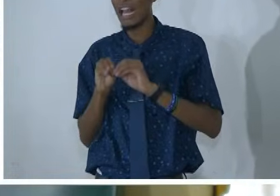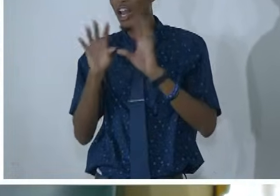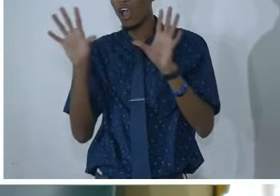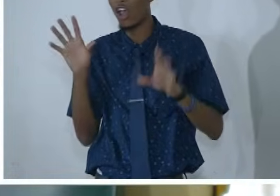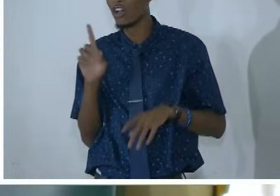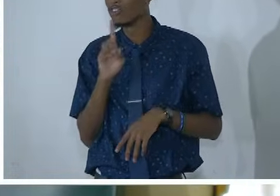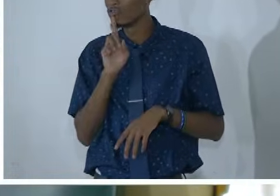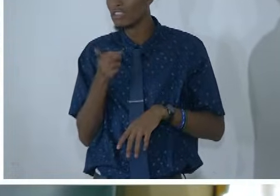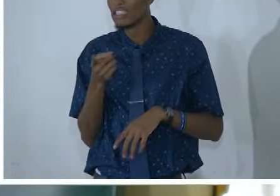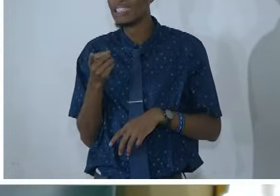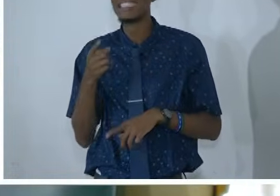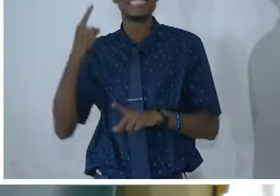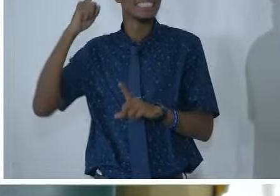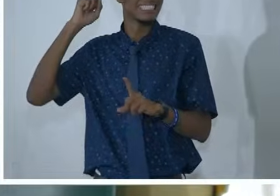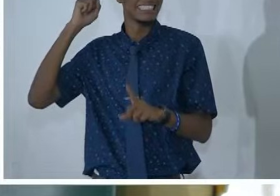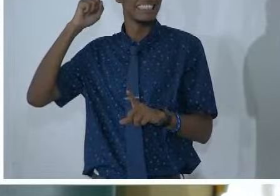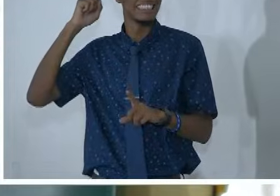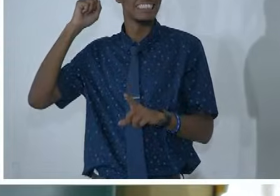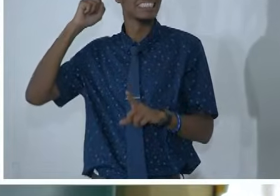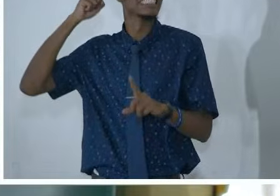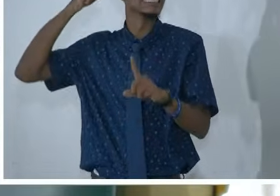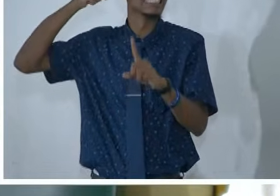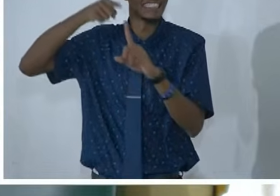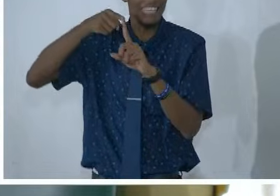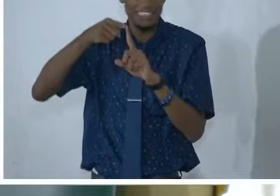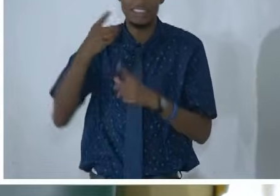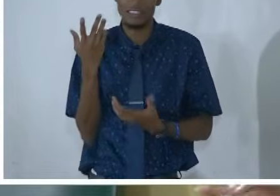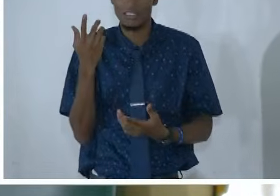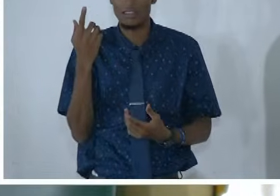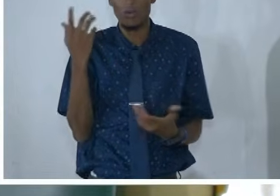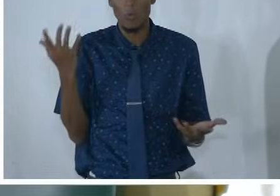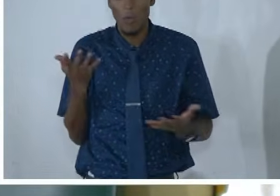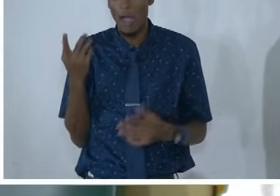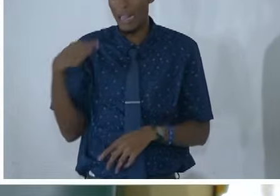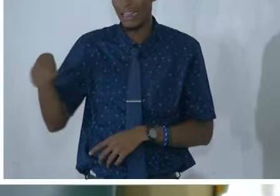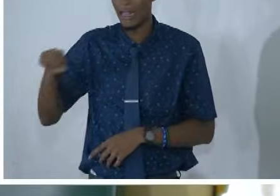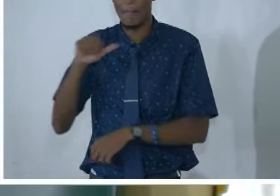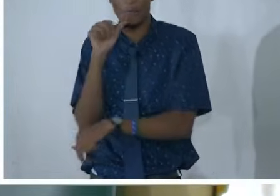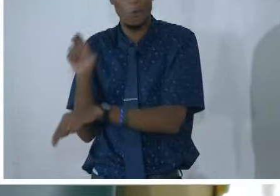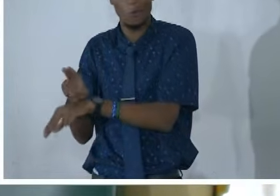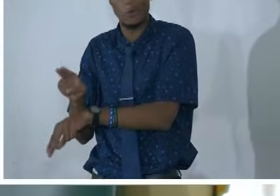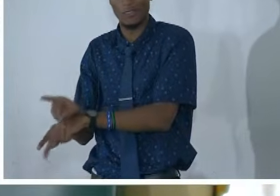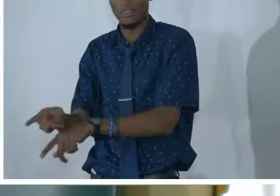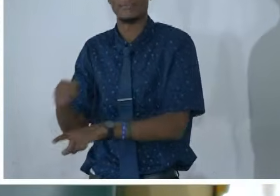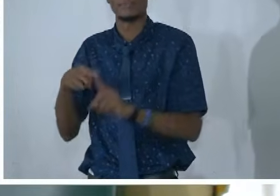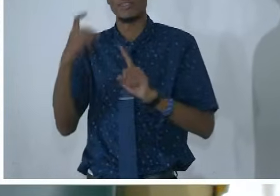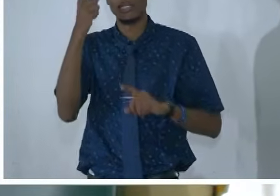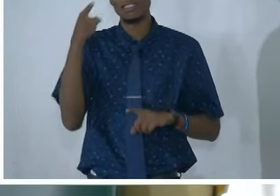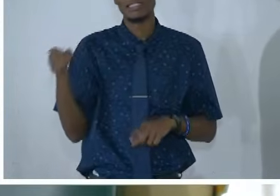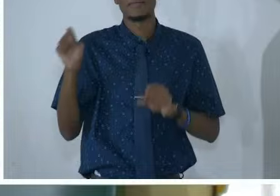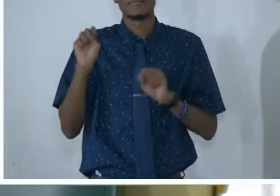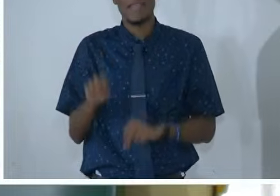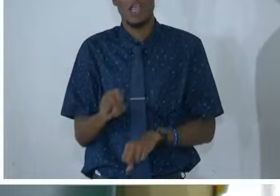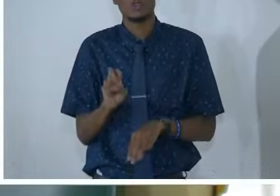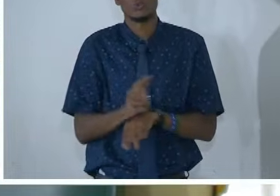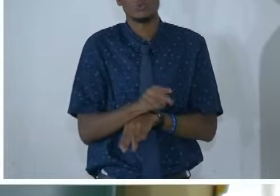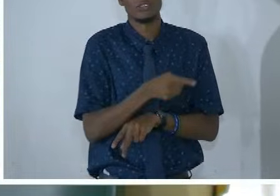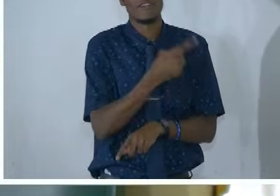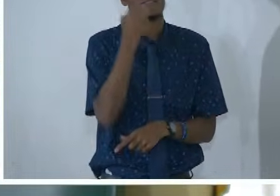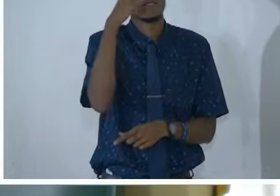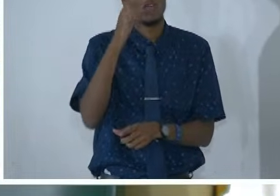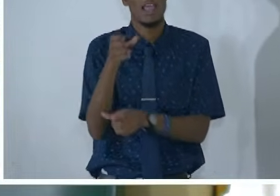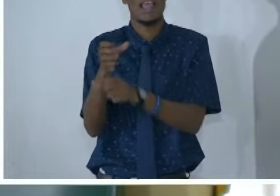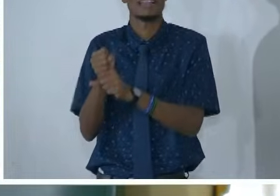is intended that, considering that they did not utilize that they would be able to utilize that in getting the